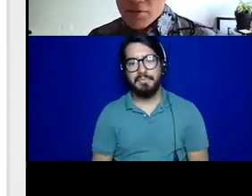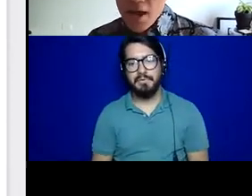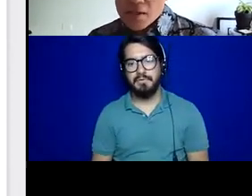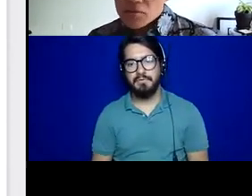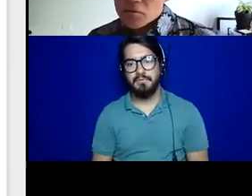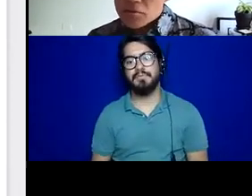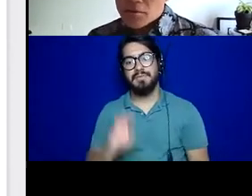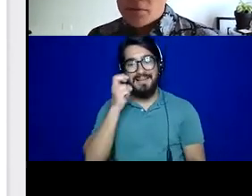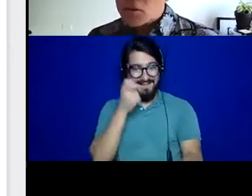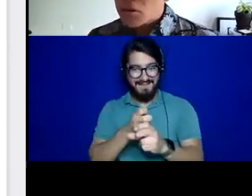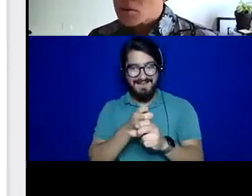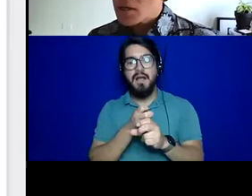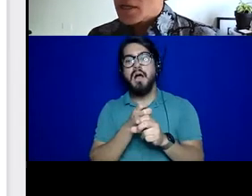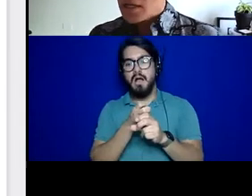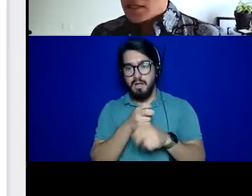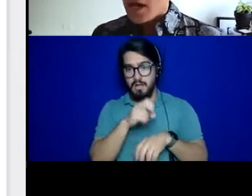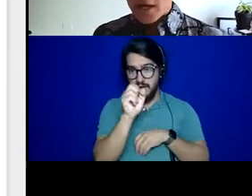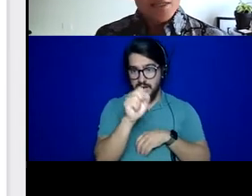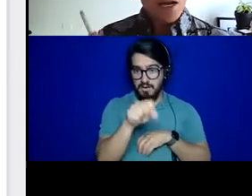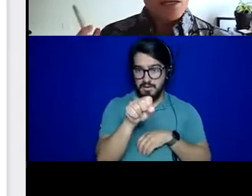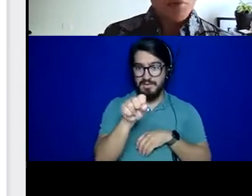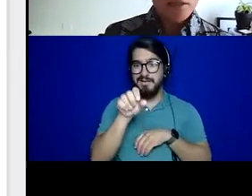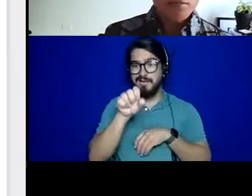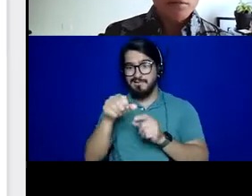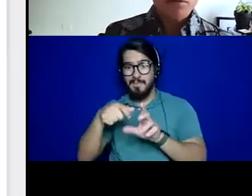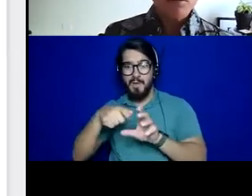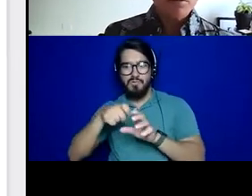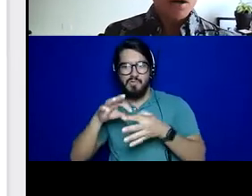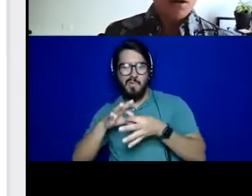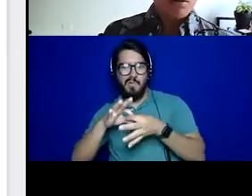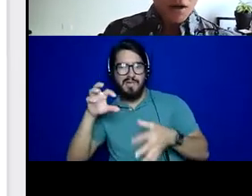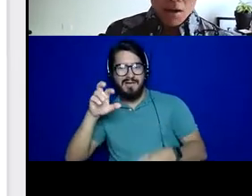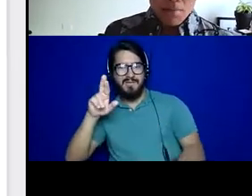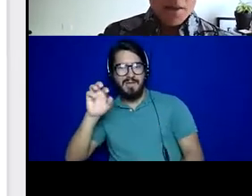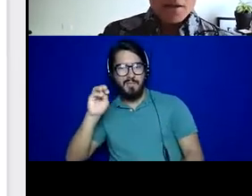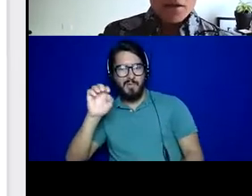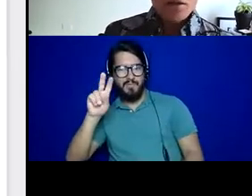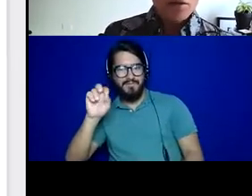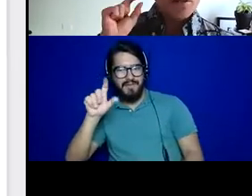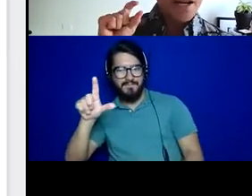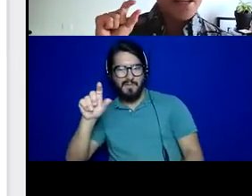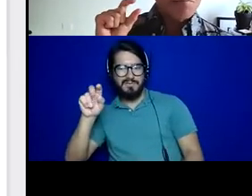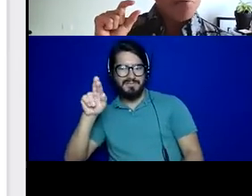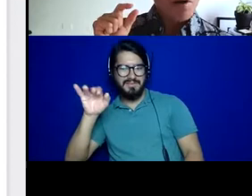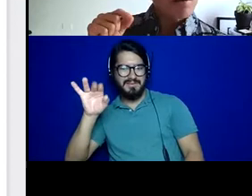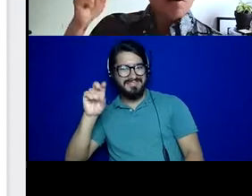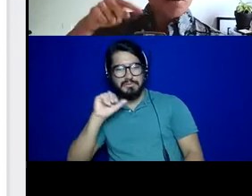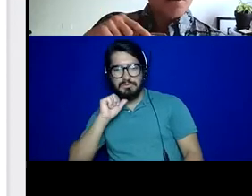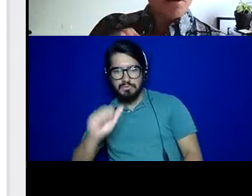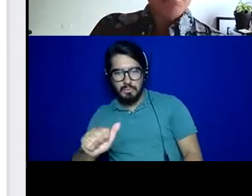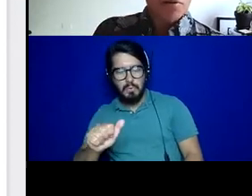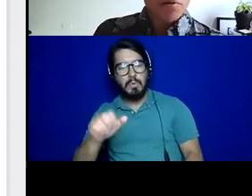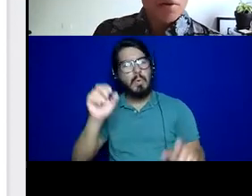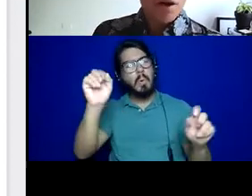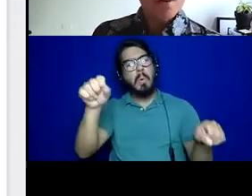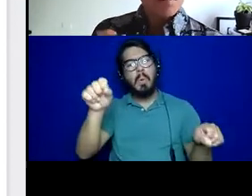Hard drive, yes, removable drives, no. Yeah, it is actually possible to encrypt our, the tiny memory card that we put